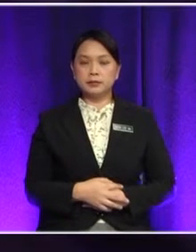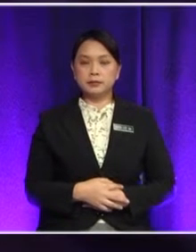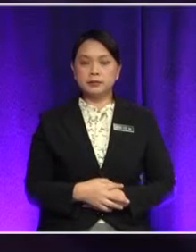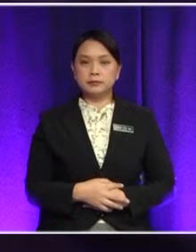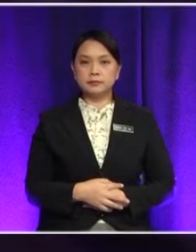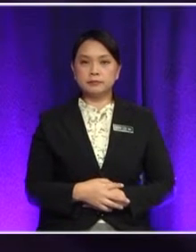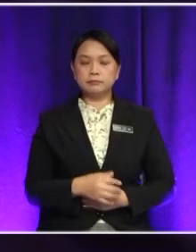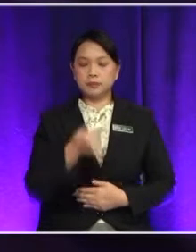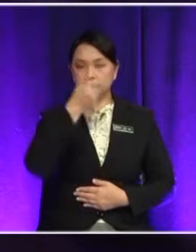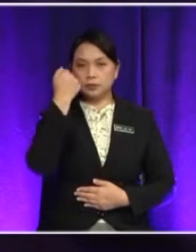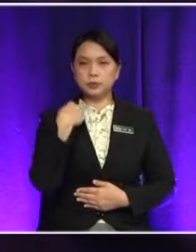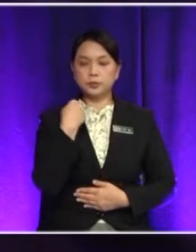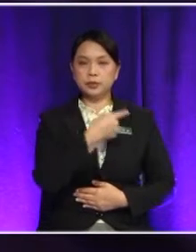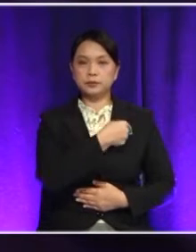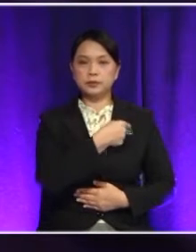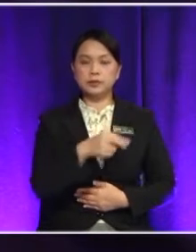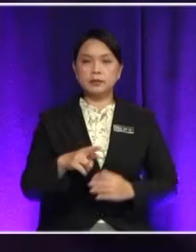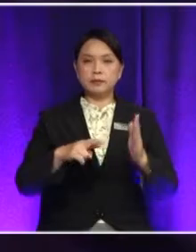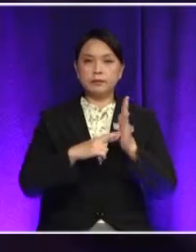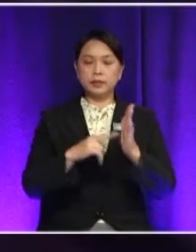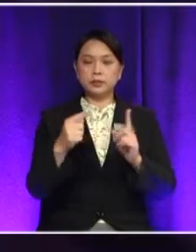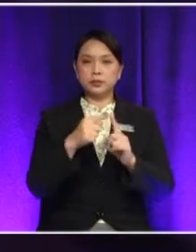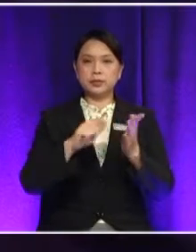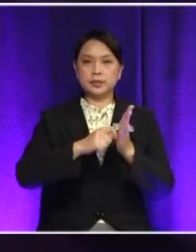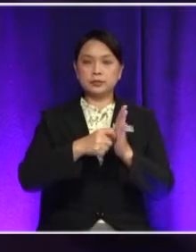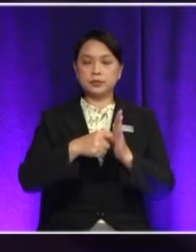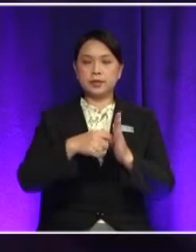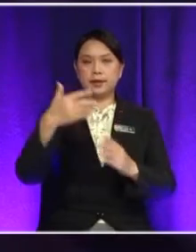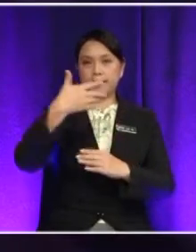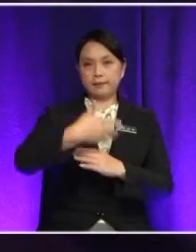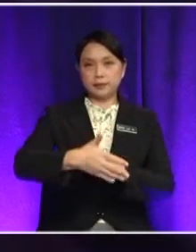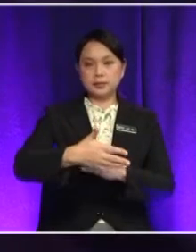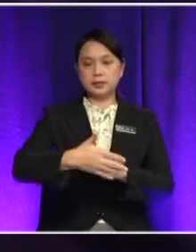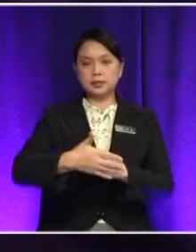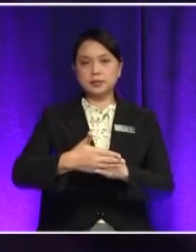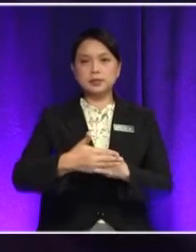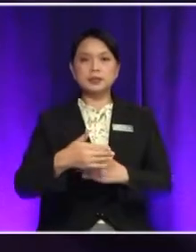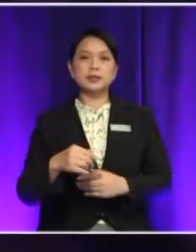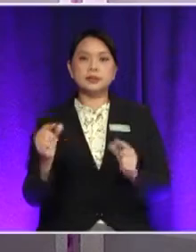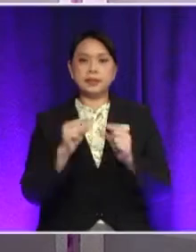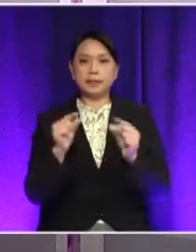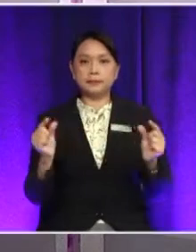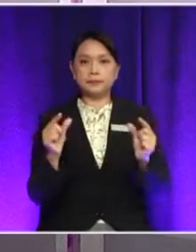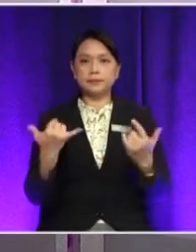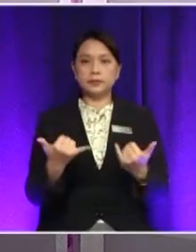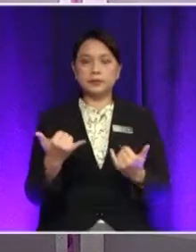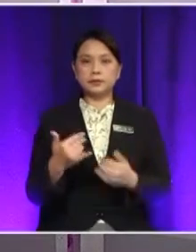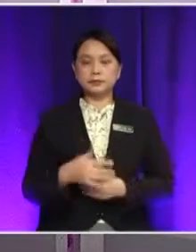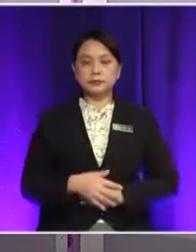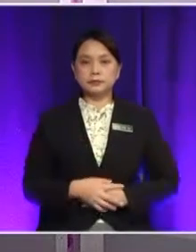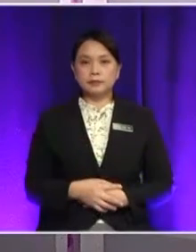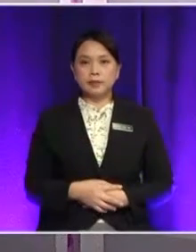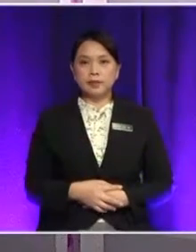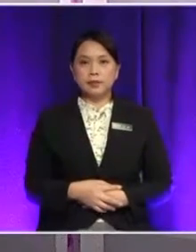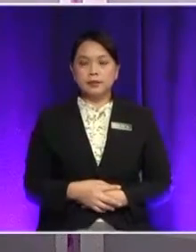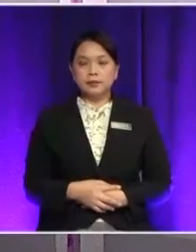Because we refer to the keywords after the gap. Spot on, Lily. Okay. All right, now let's go to the next question, guys. Don't forget to